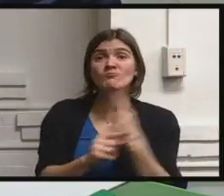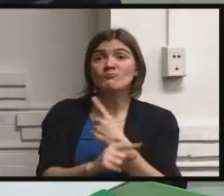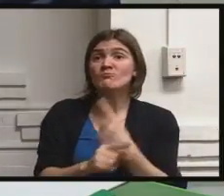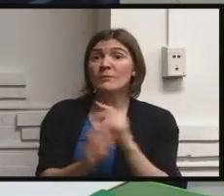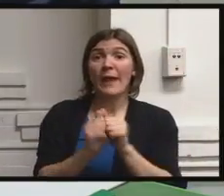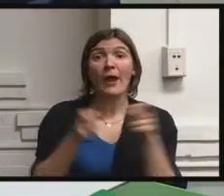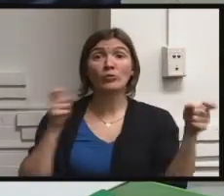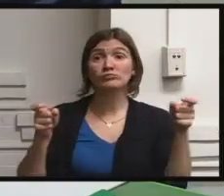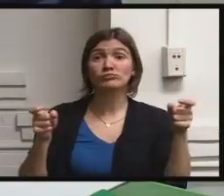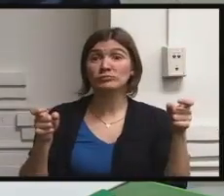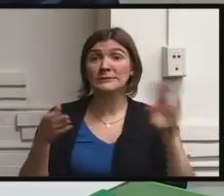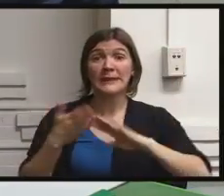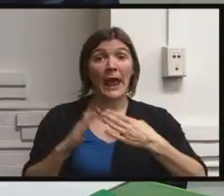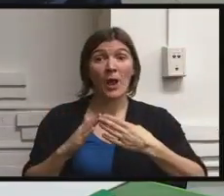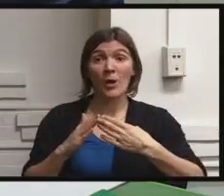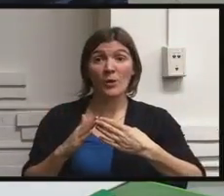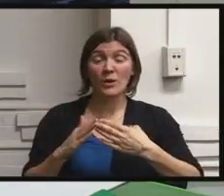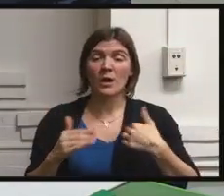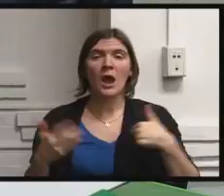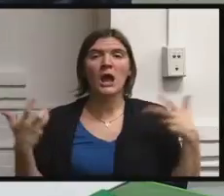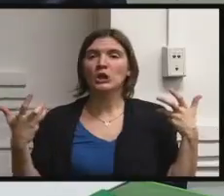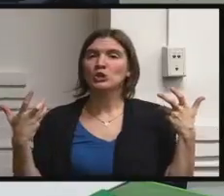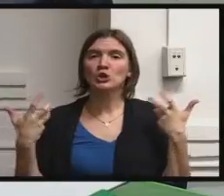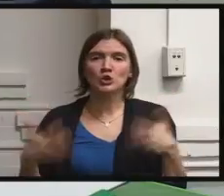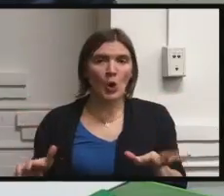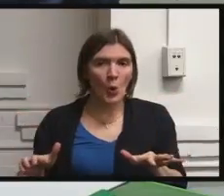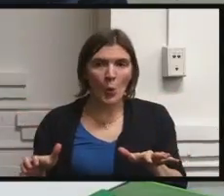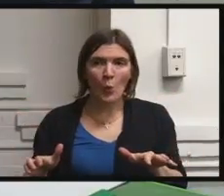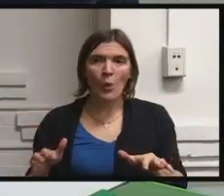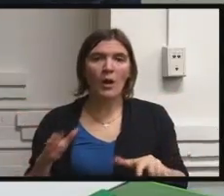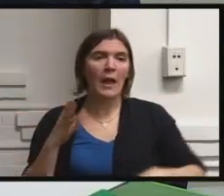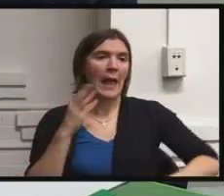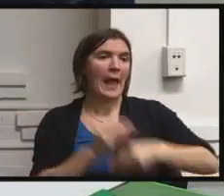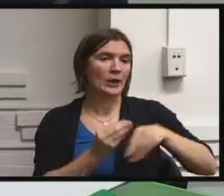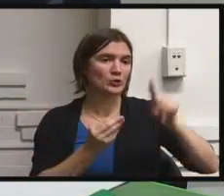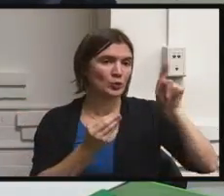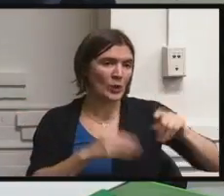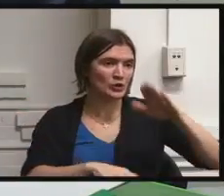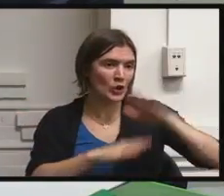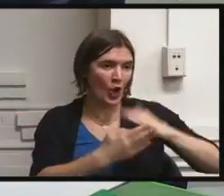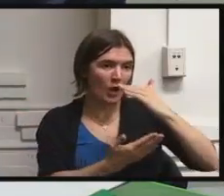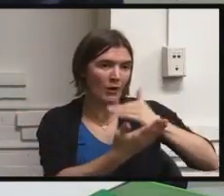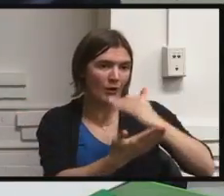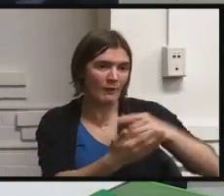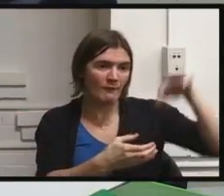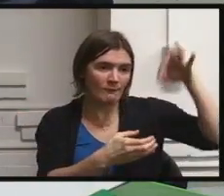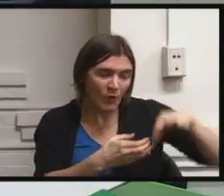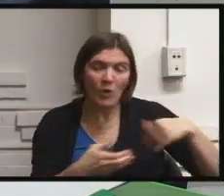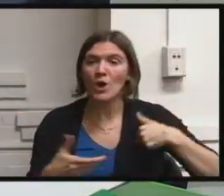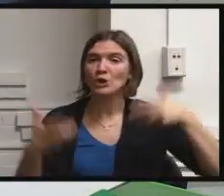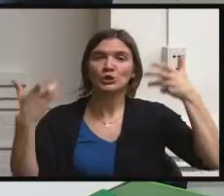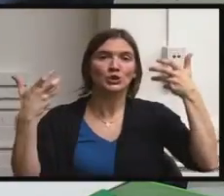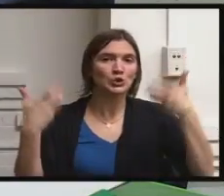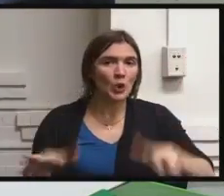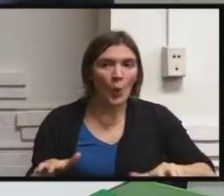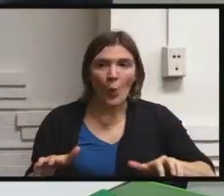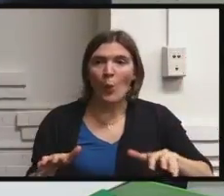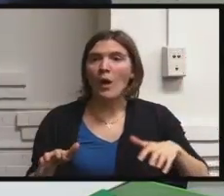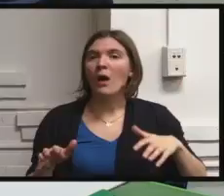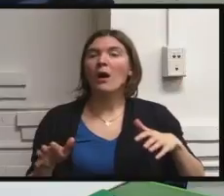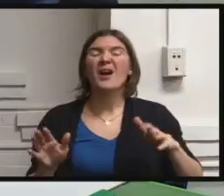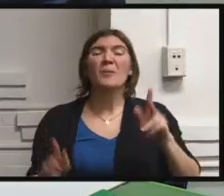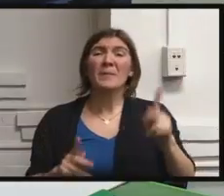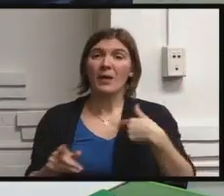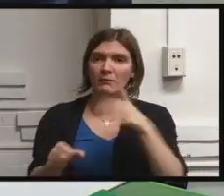am not in favor of doing another ballot question on a you know, or the people have